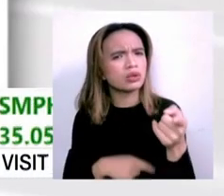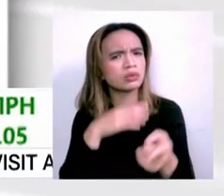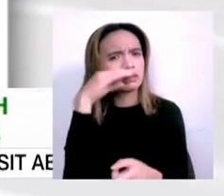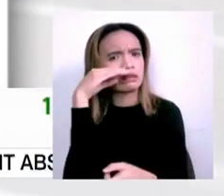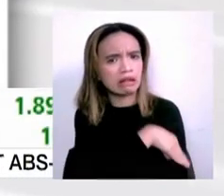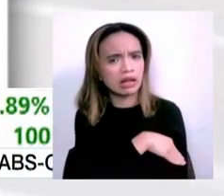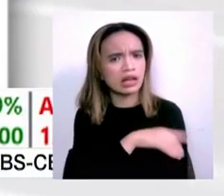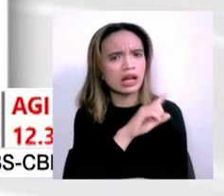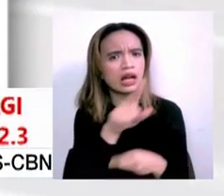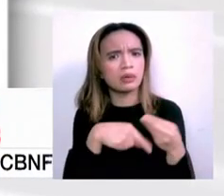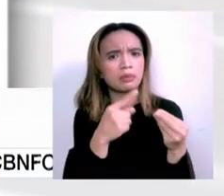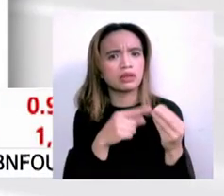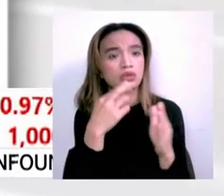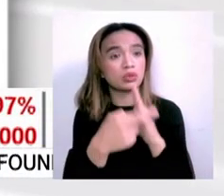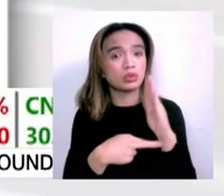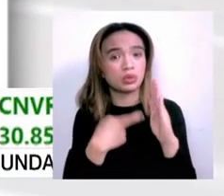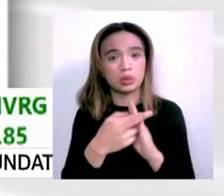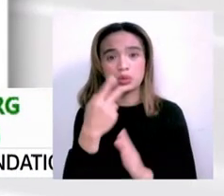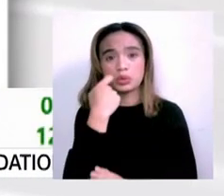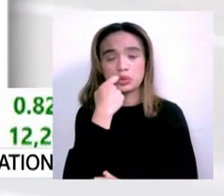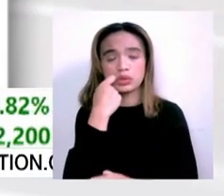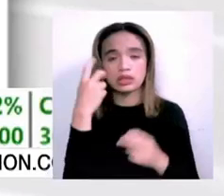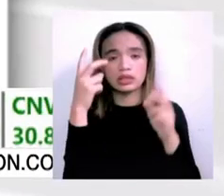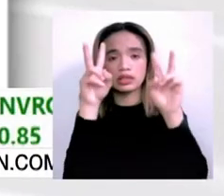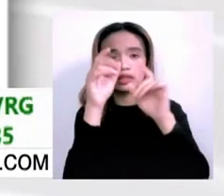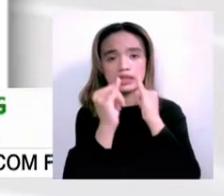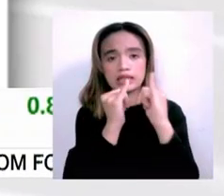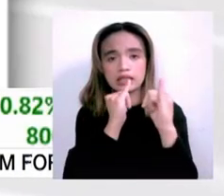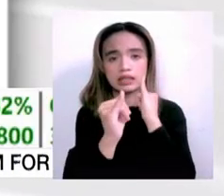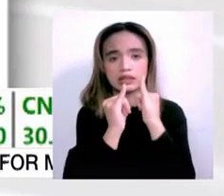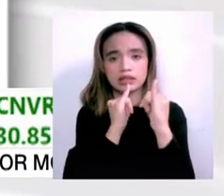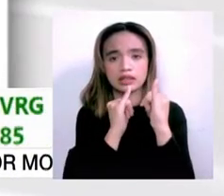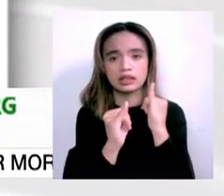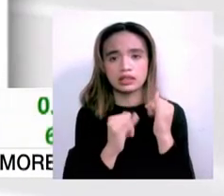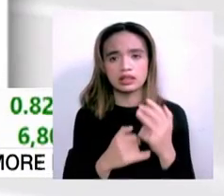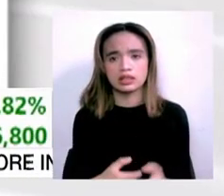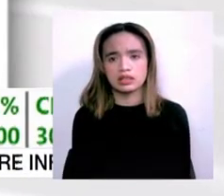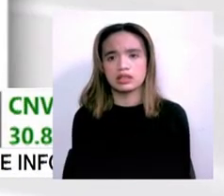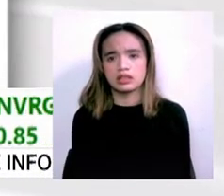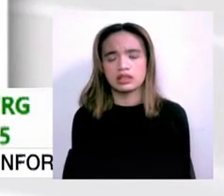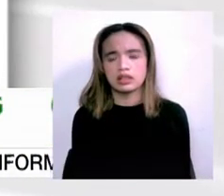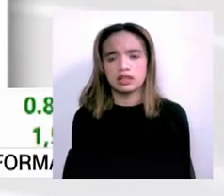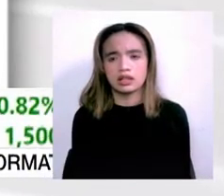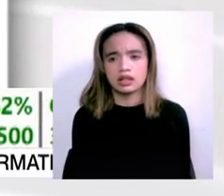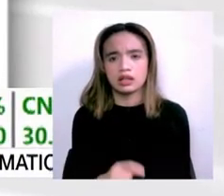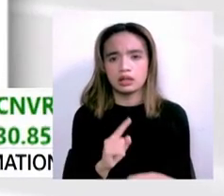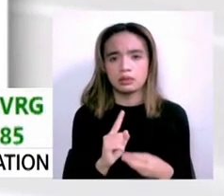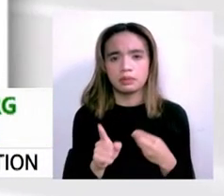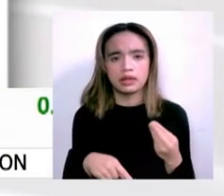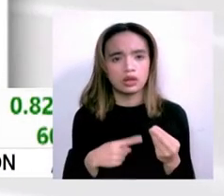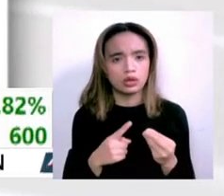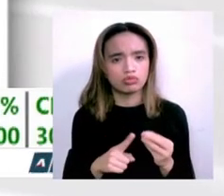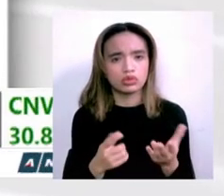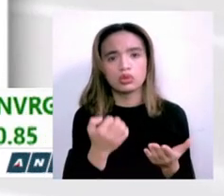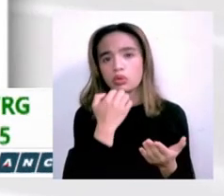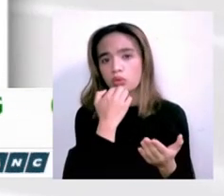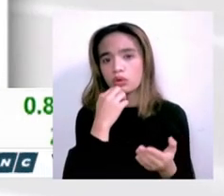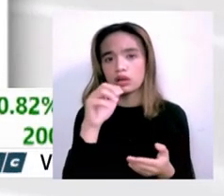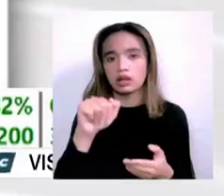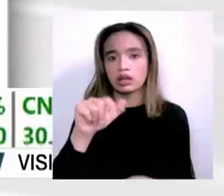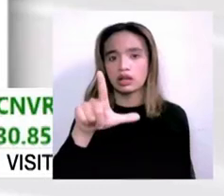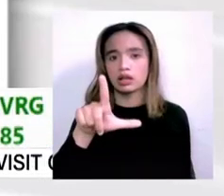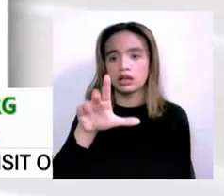your role during a recent interview and about the claims or the errors that Alfred McCoy